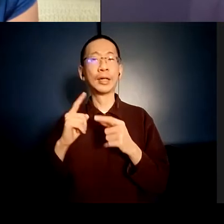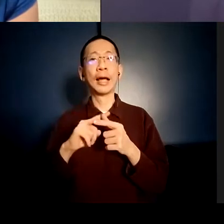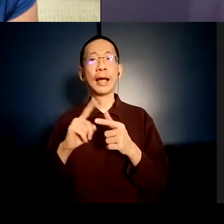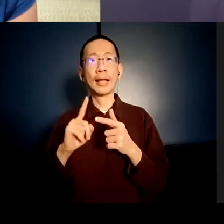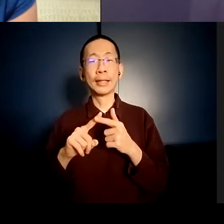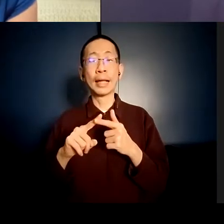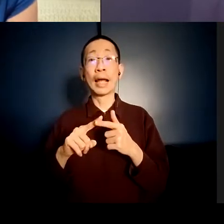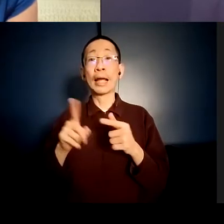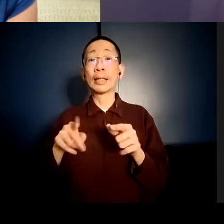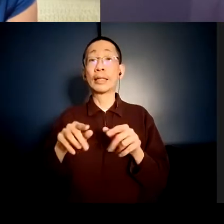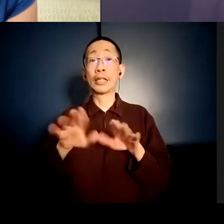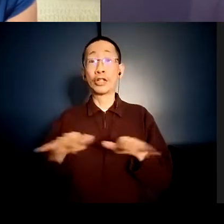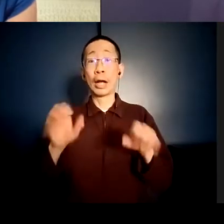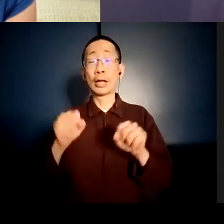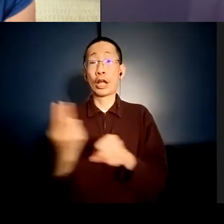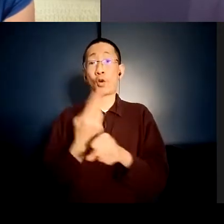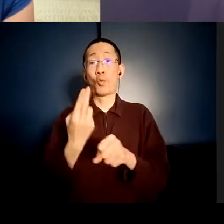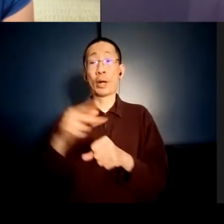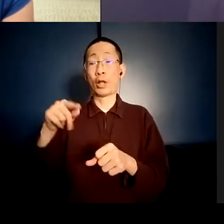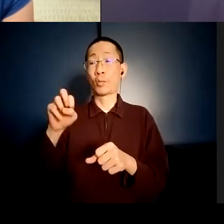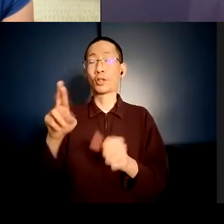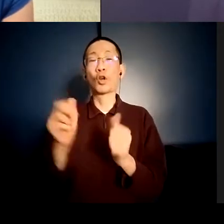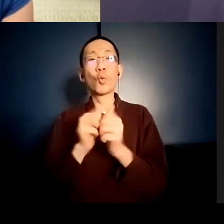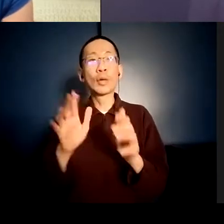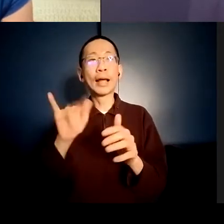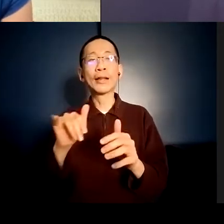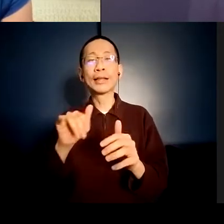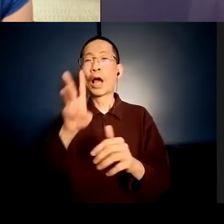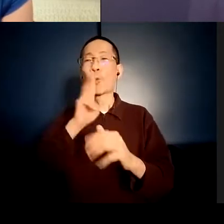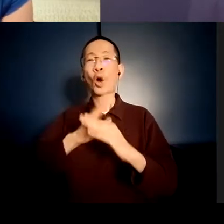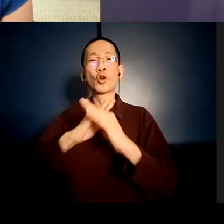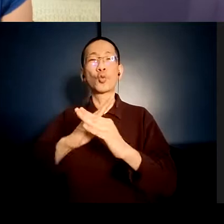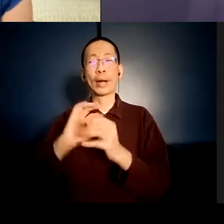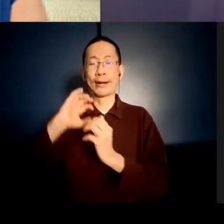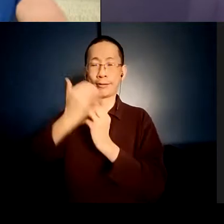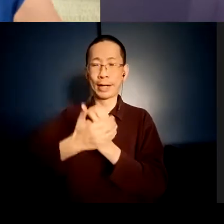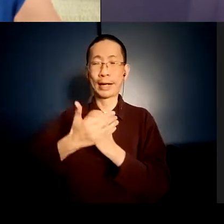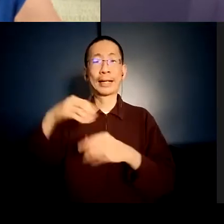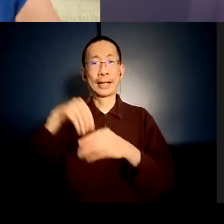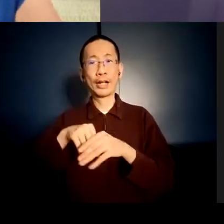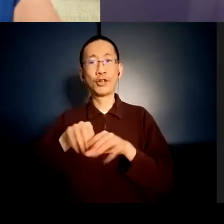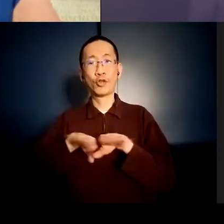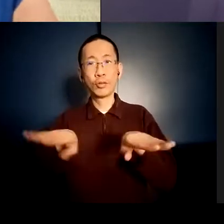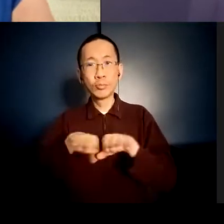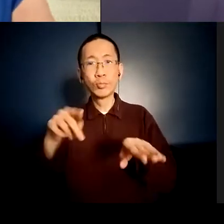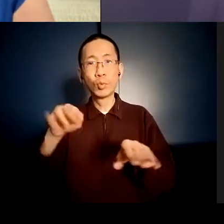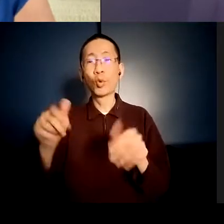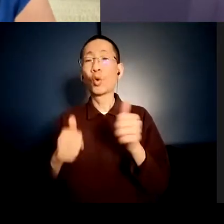And in that case, the child can actually wear the processor without that waterwear jacket into the pool if they're swimming or into the